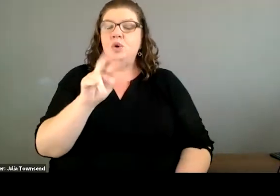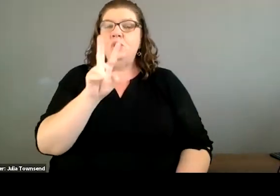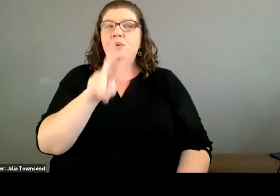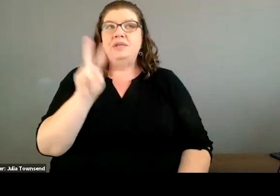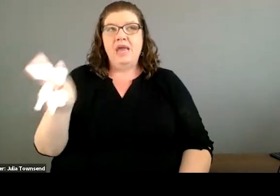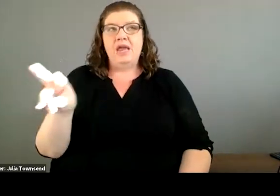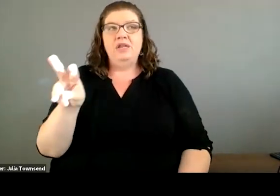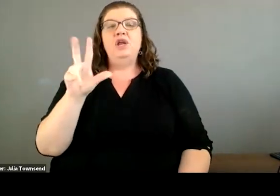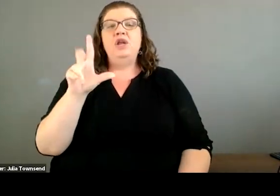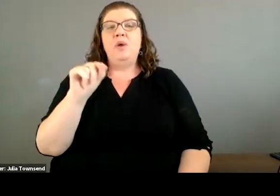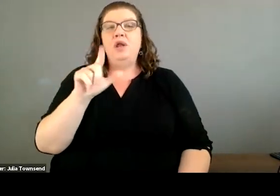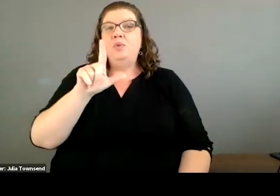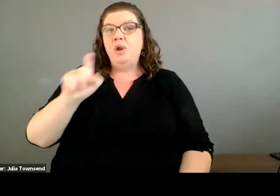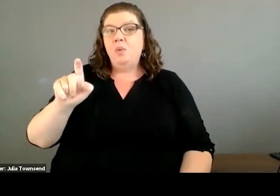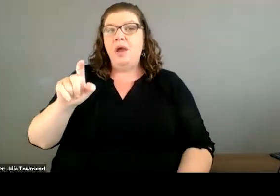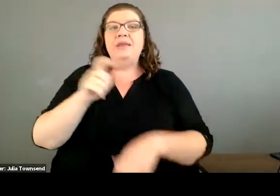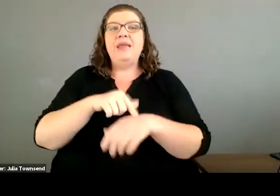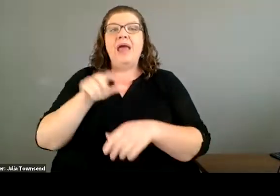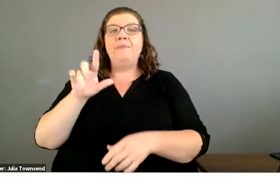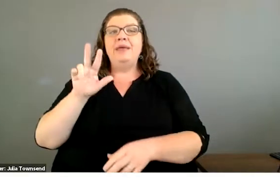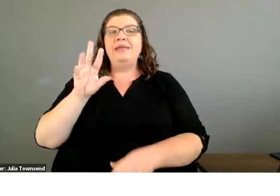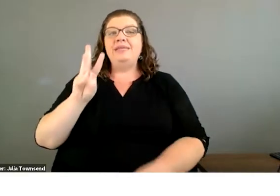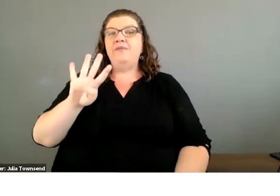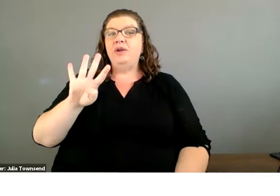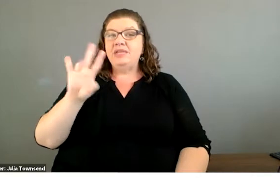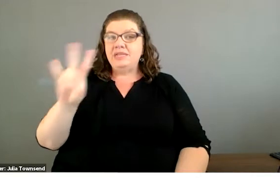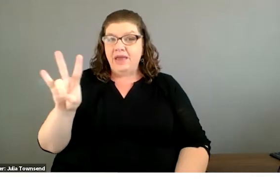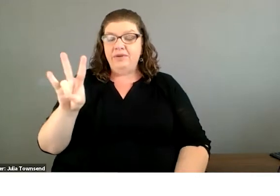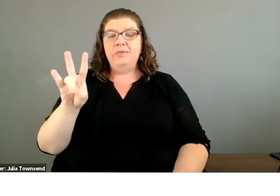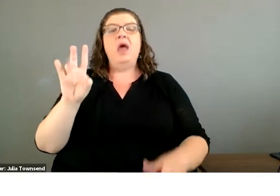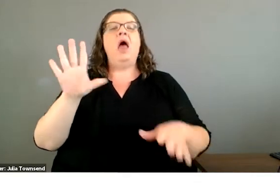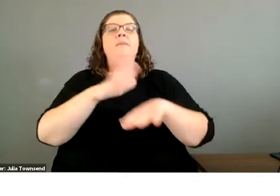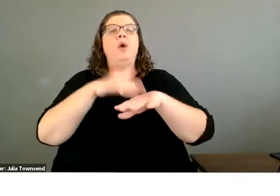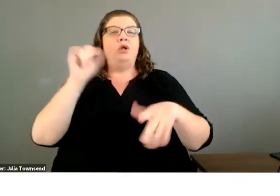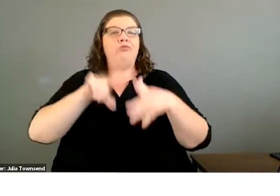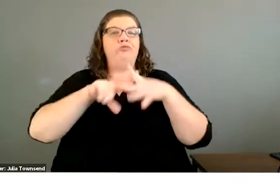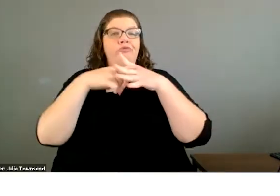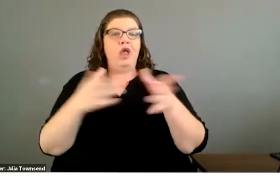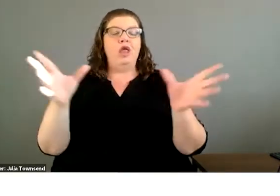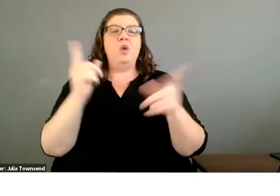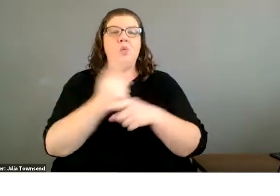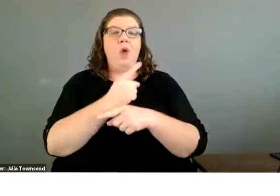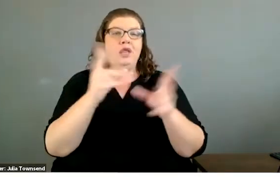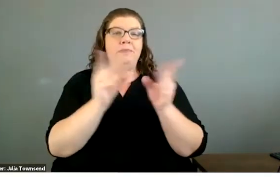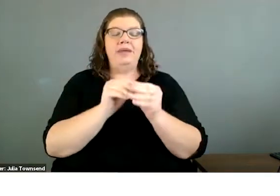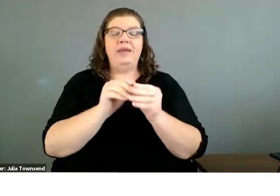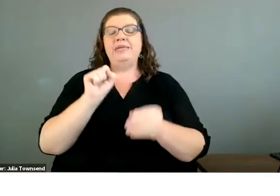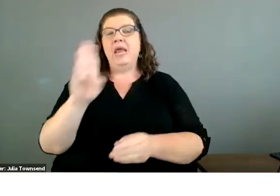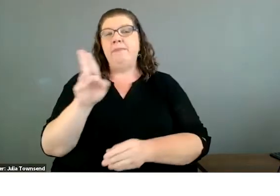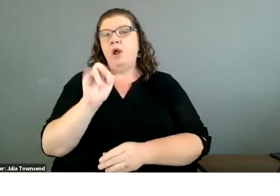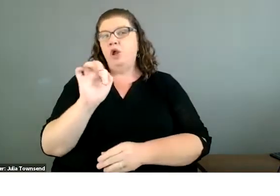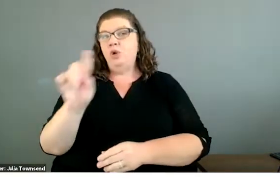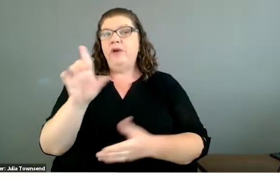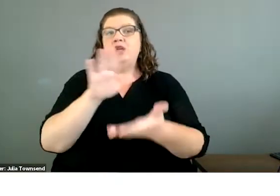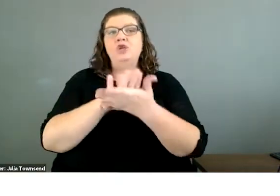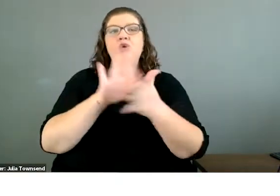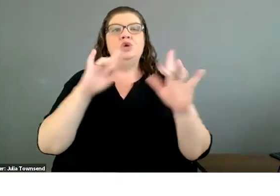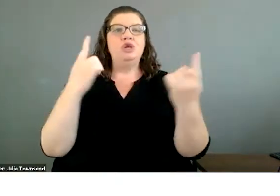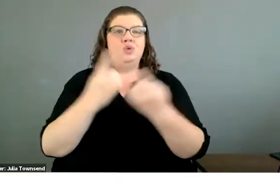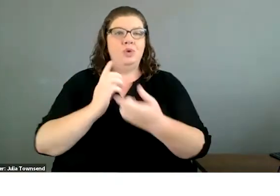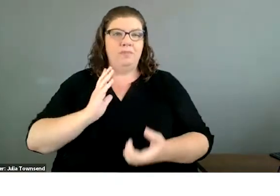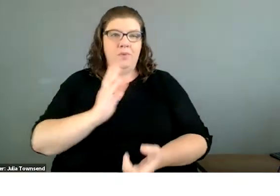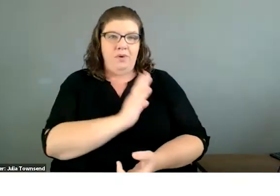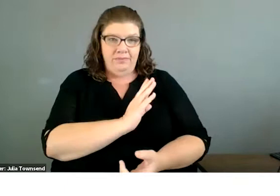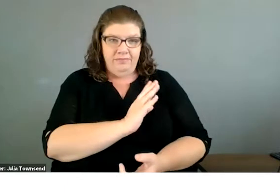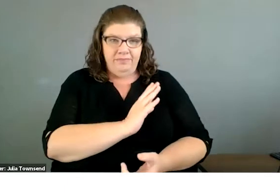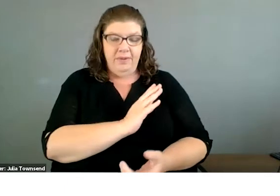at 6:47, I am calling to order this regular meeting of the Santa Barbara Unified School District School Board.